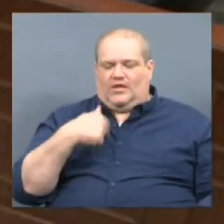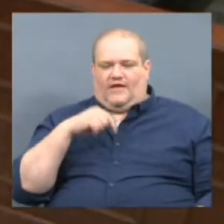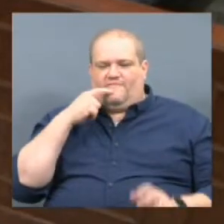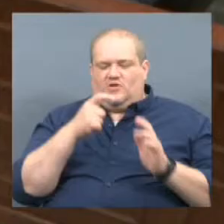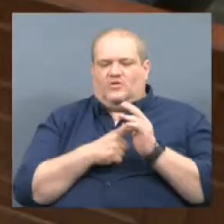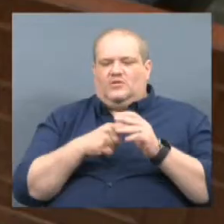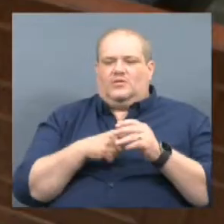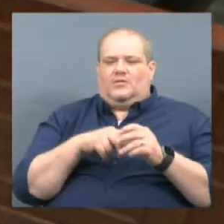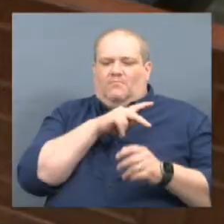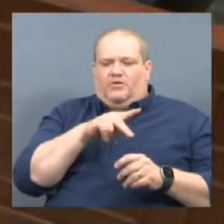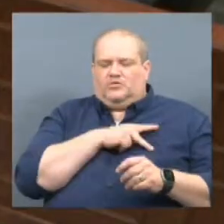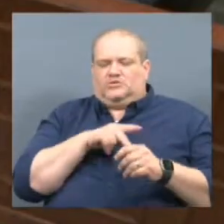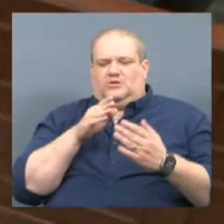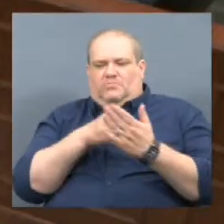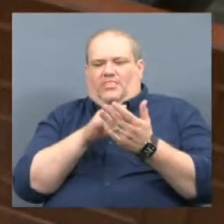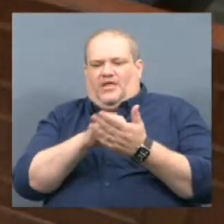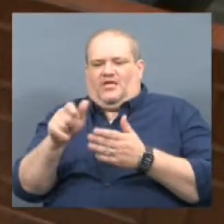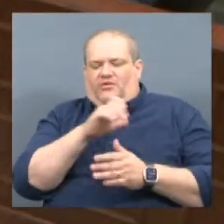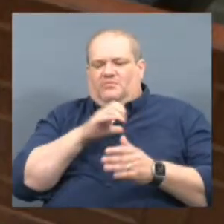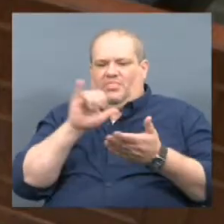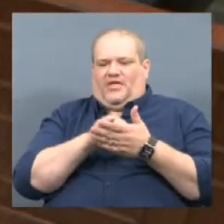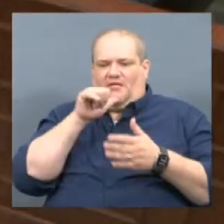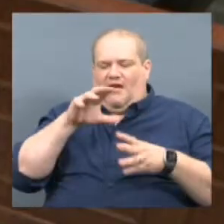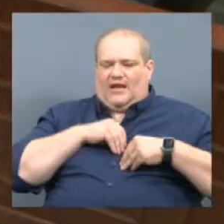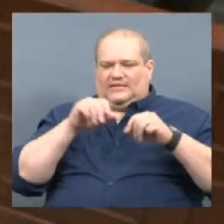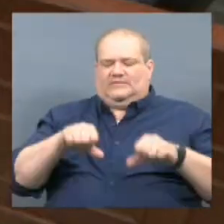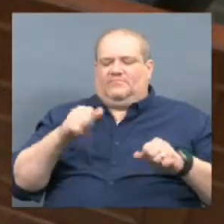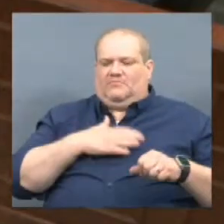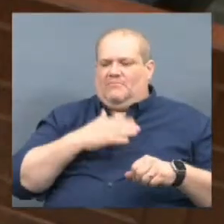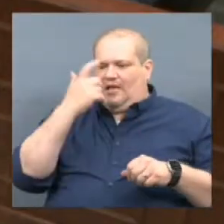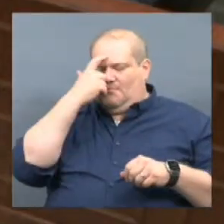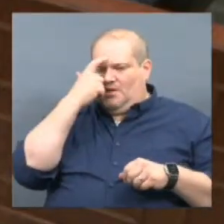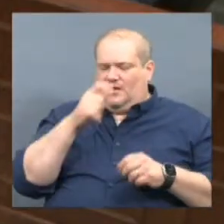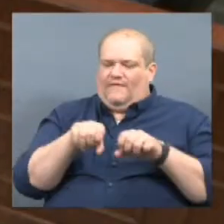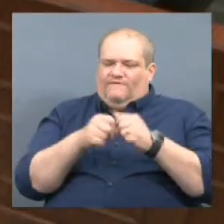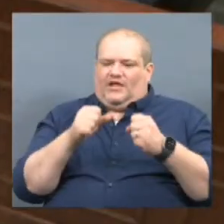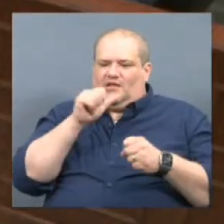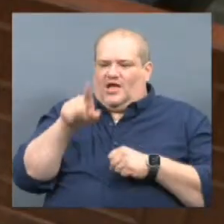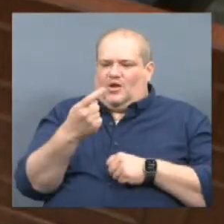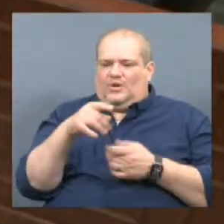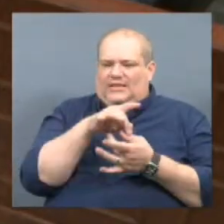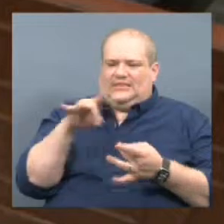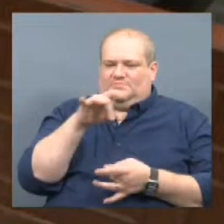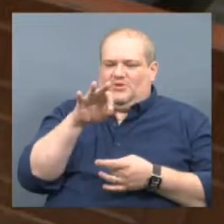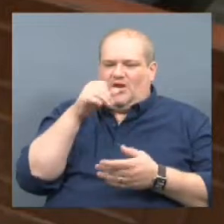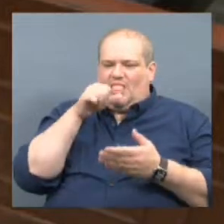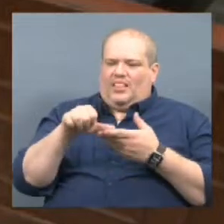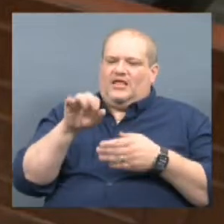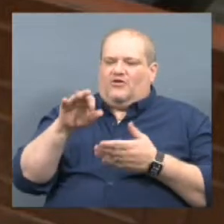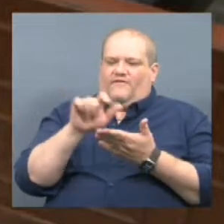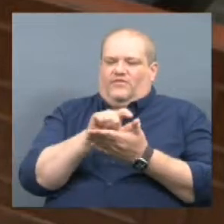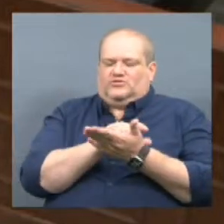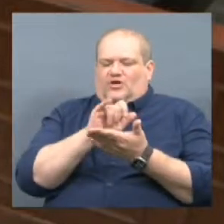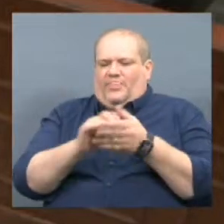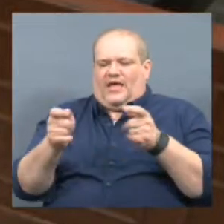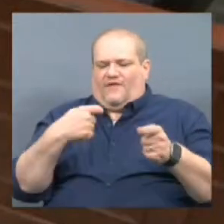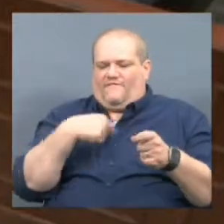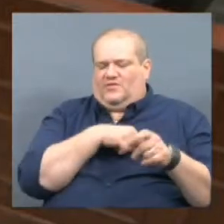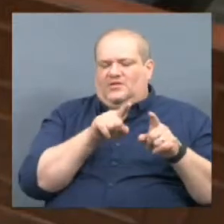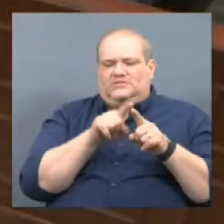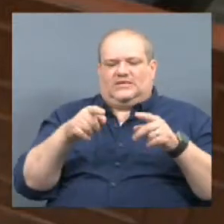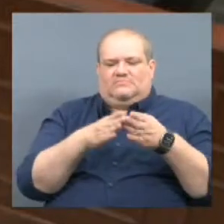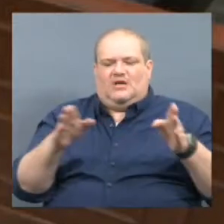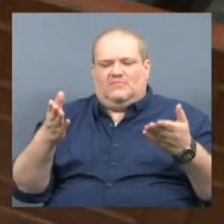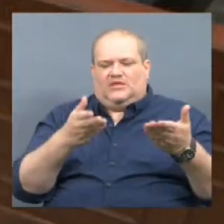of personal bias by other commissioners that is unacceptable and in my mind violates not only the spirit but the letter of the statutes that govern us as public